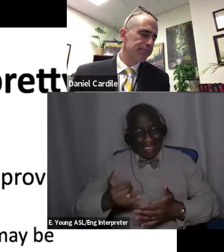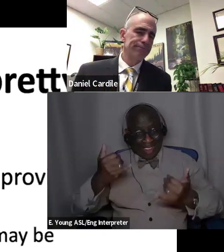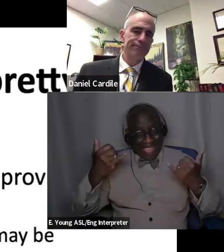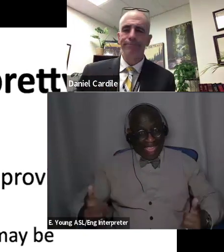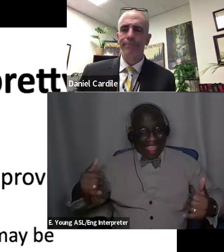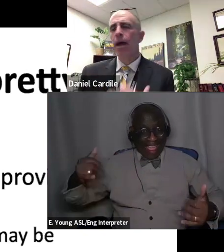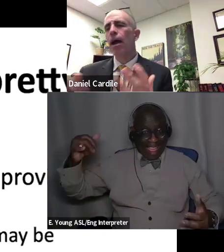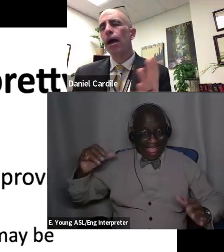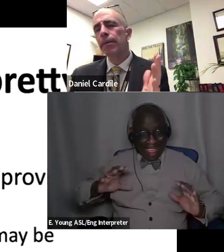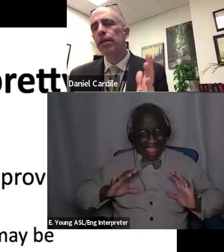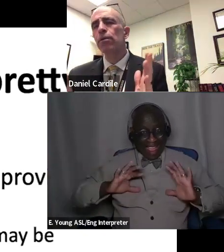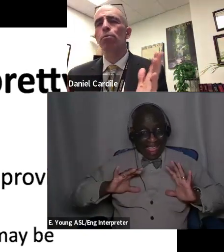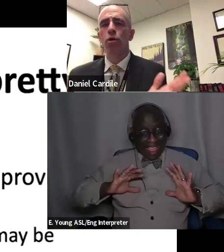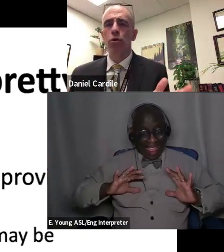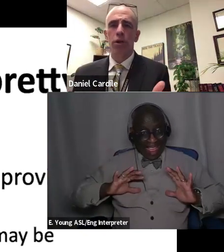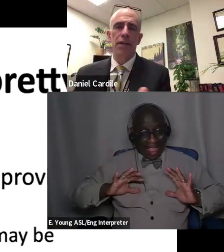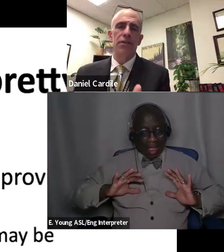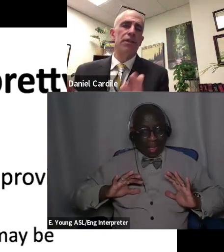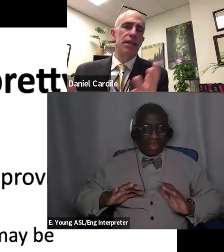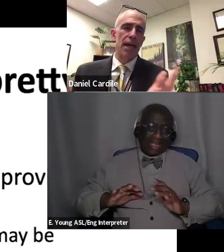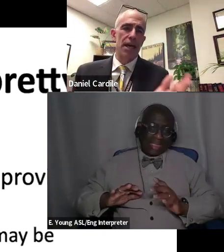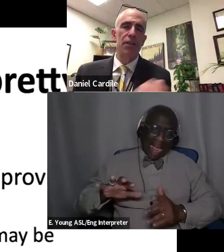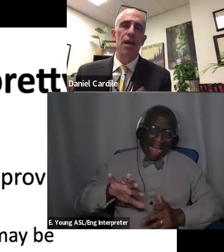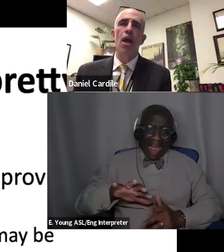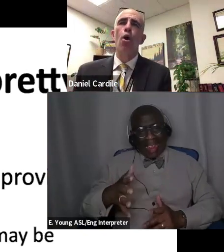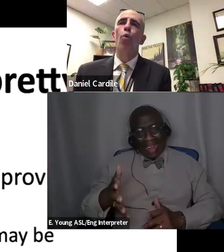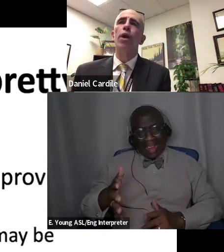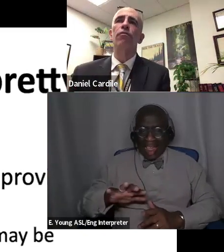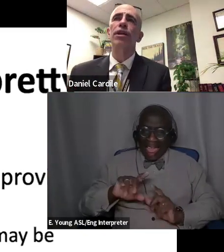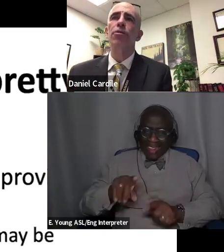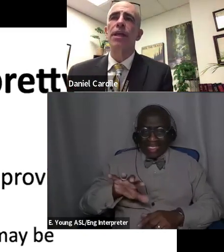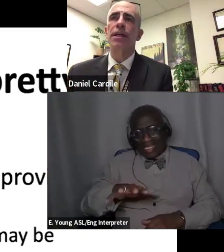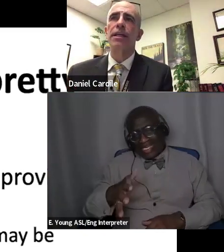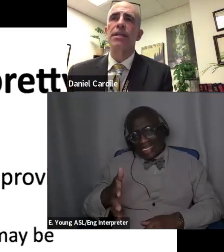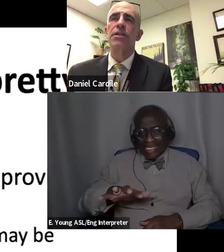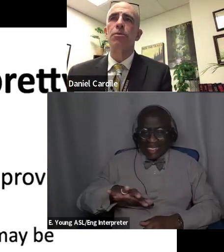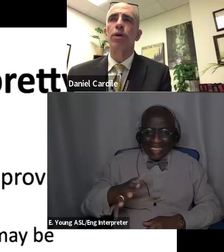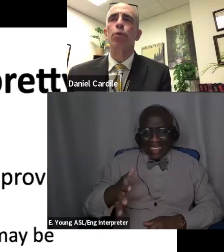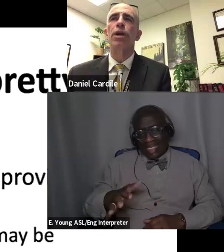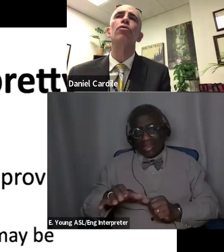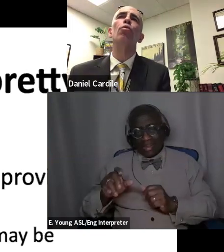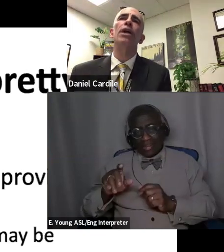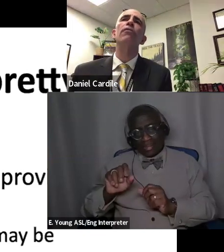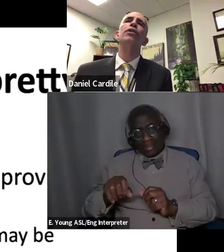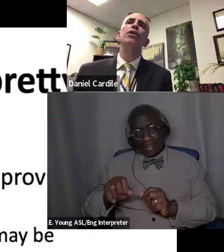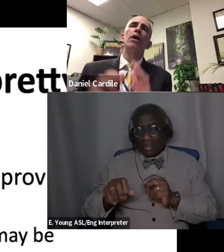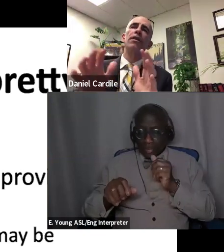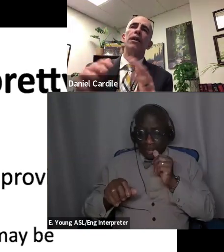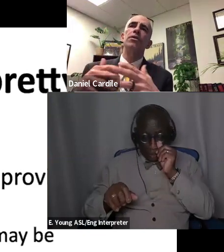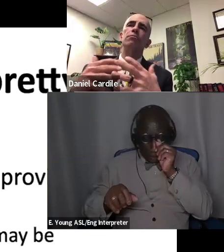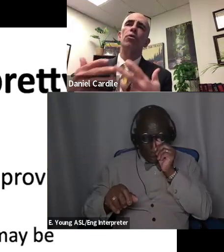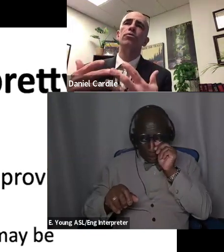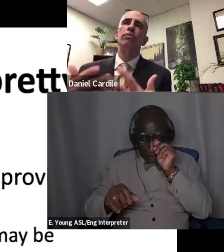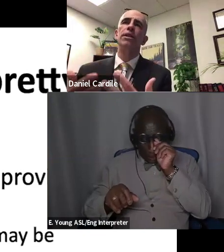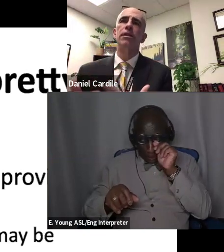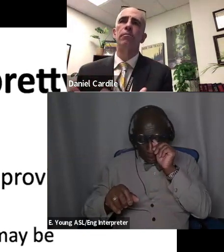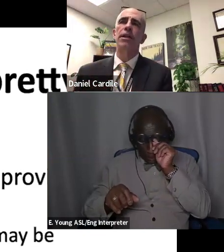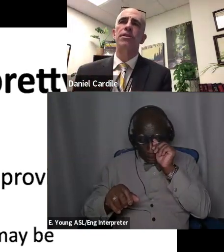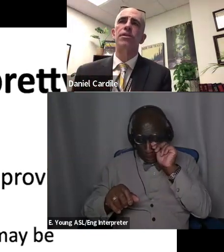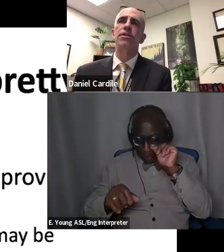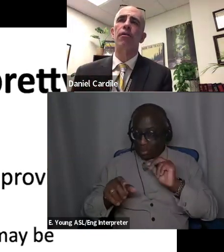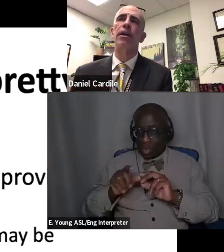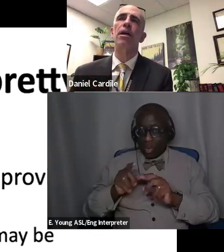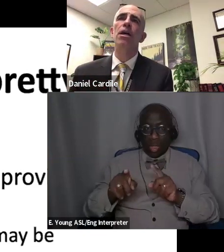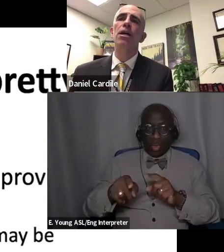Well, I mean, more or less, yes. Whatever you think is, whatever you might think is most